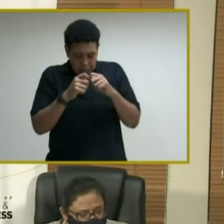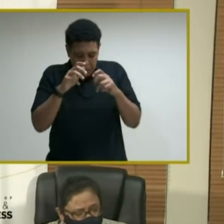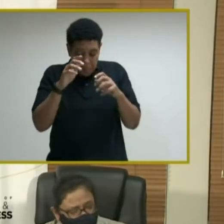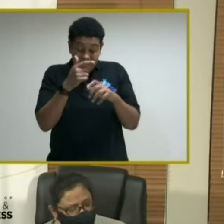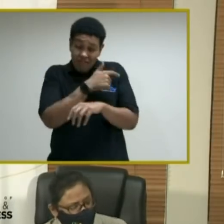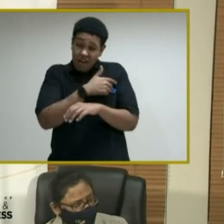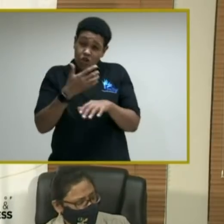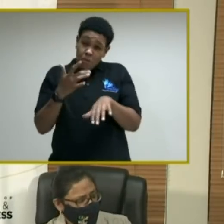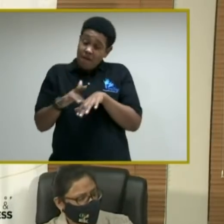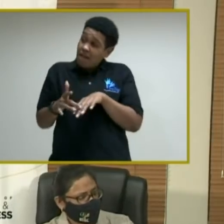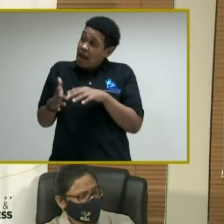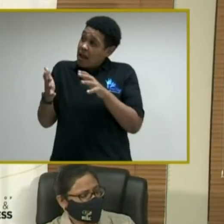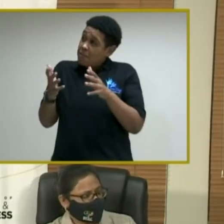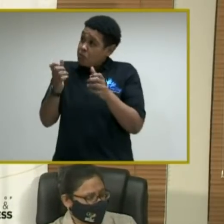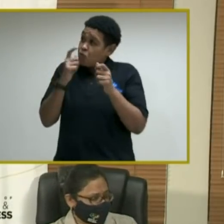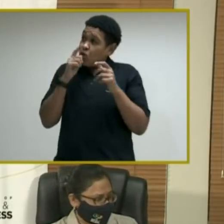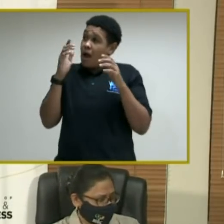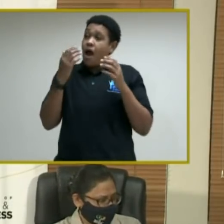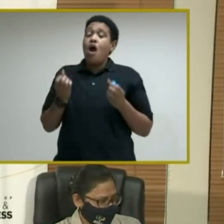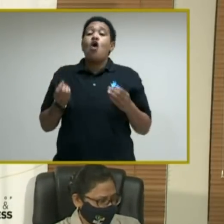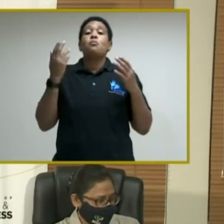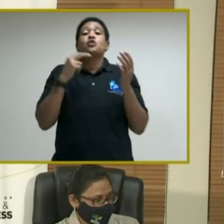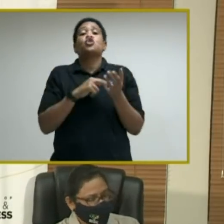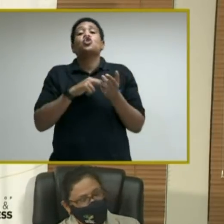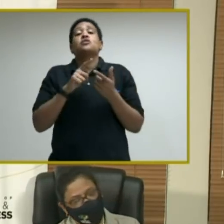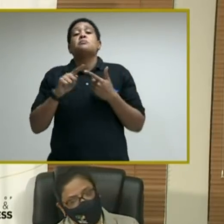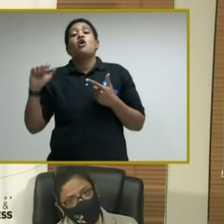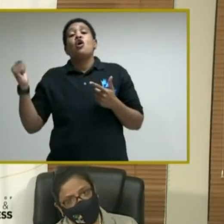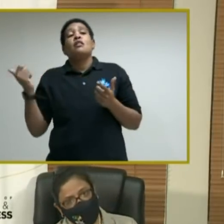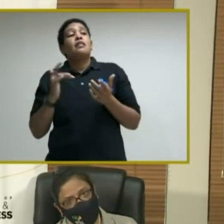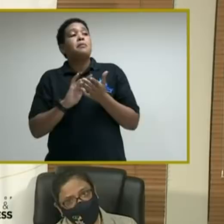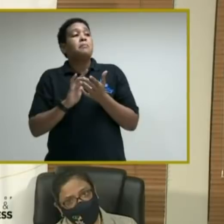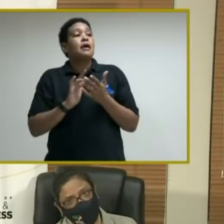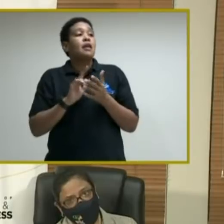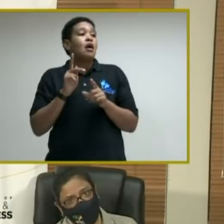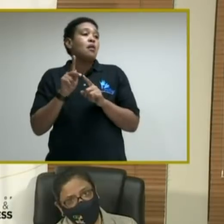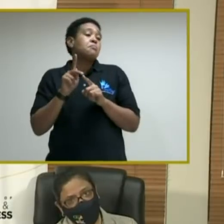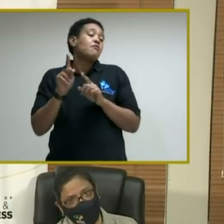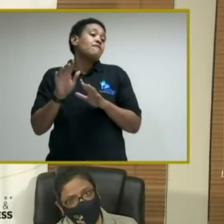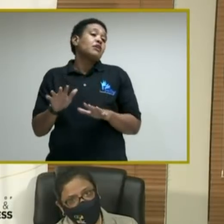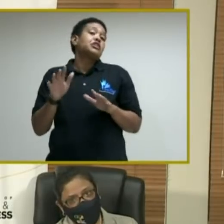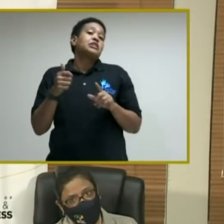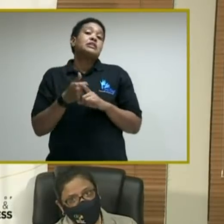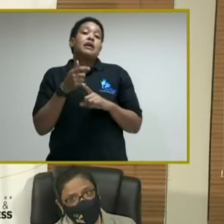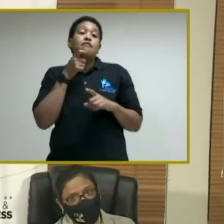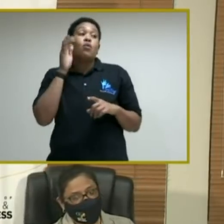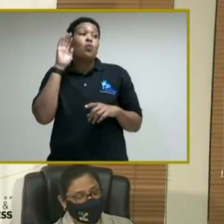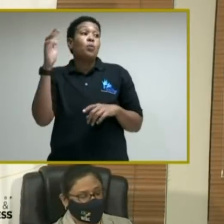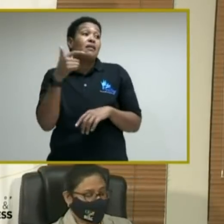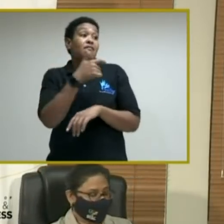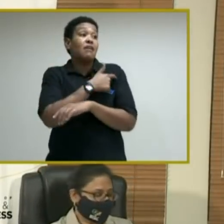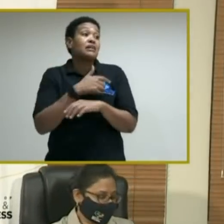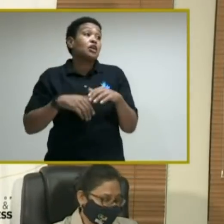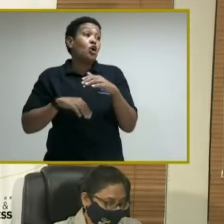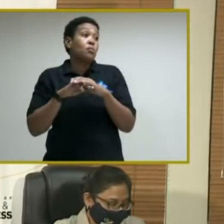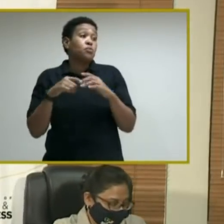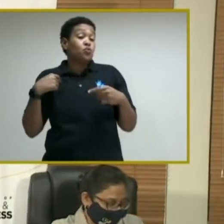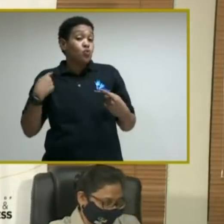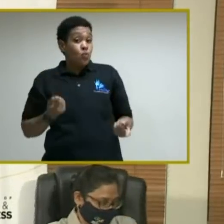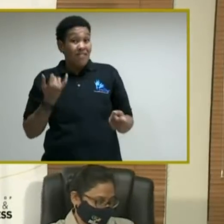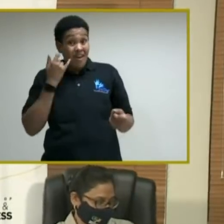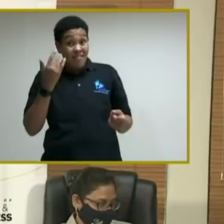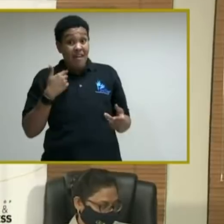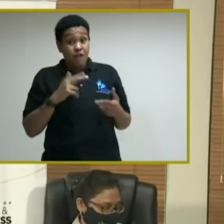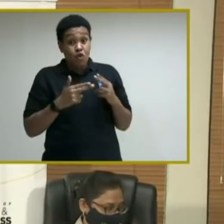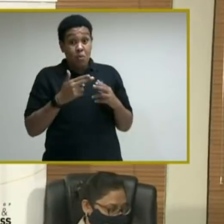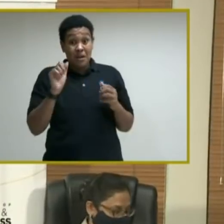you have the number of nurses or other medical professionals who would have been vaccinated up to date? And if you have those